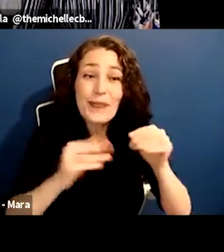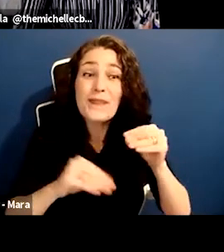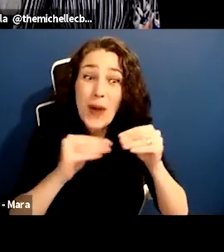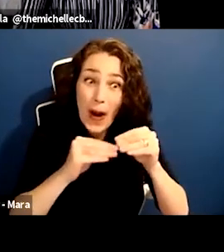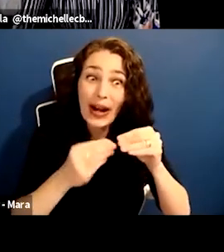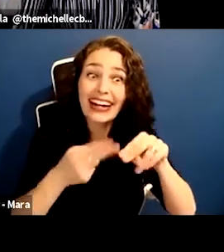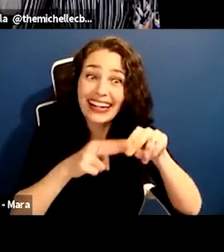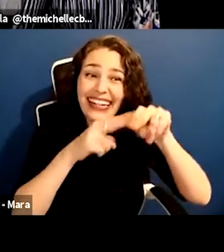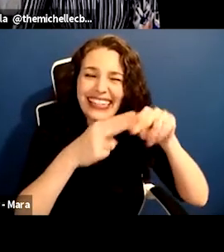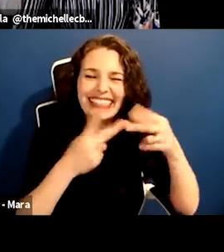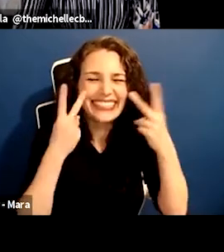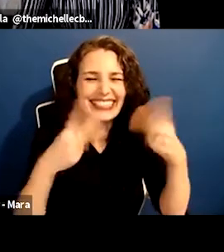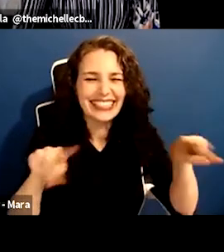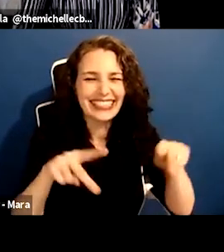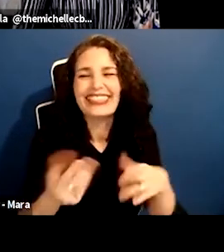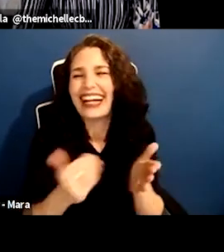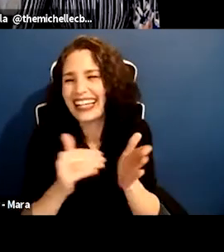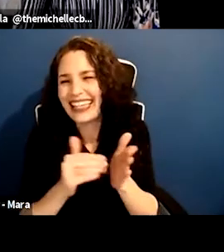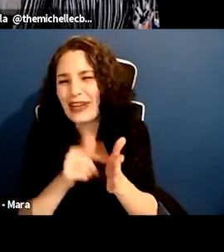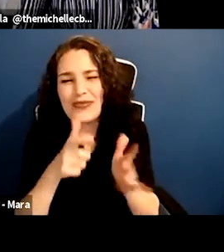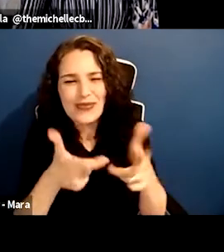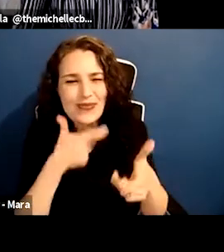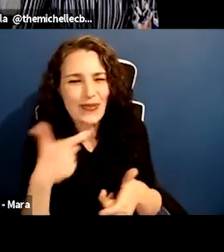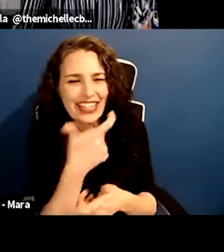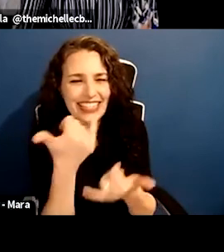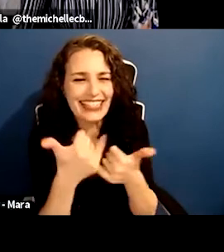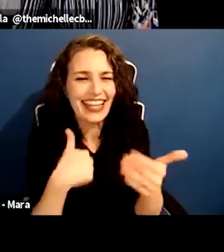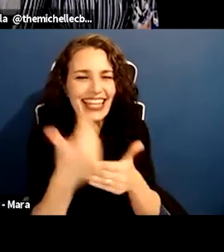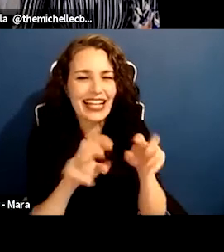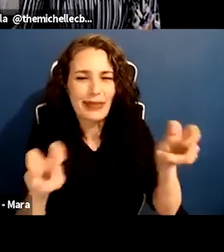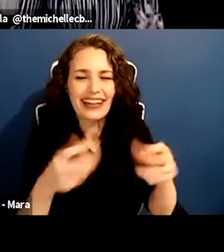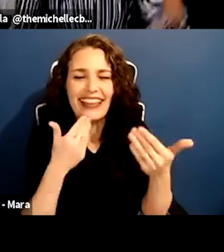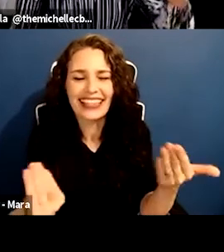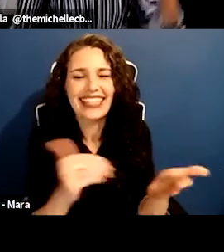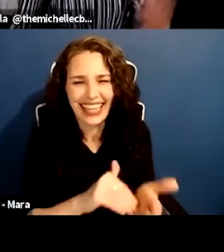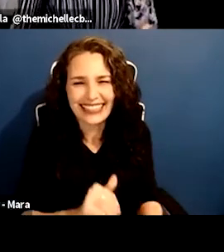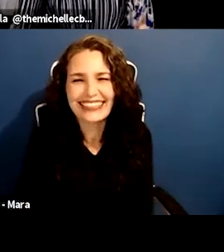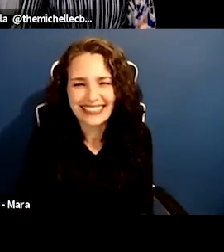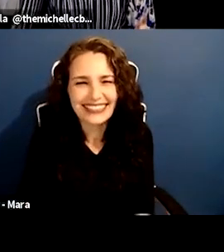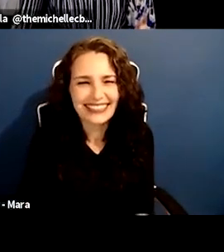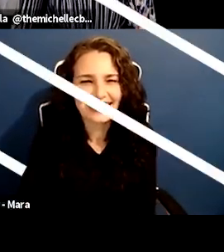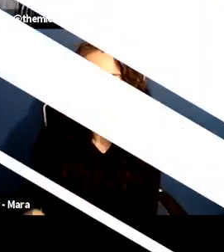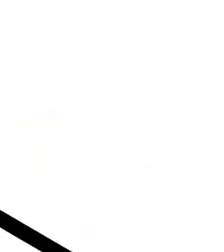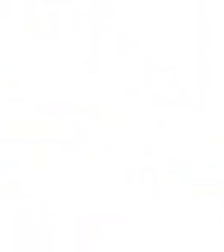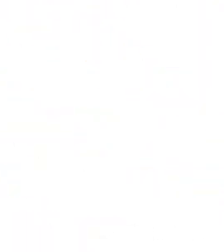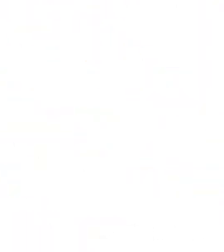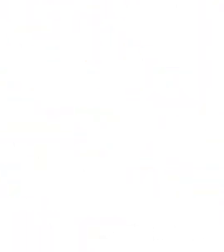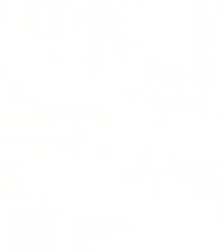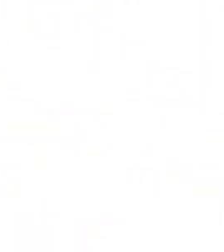you, and to seeing you, our guests who are watching today, in our next panel. Thank you. Thanks, guys.